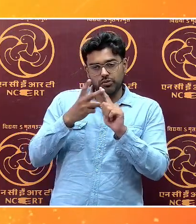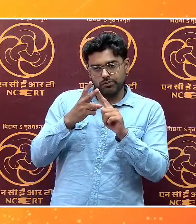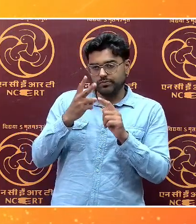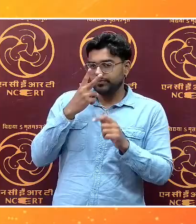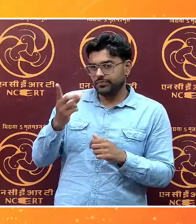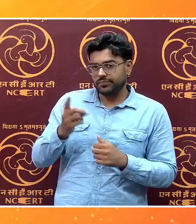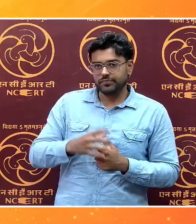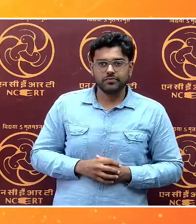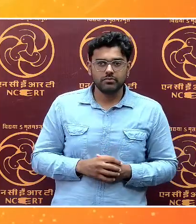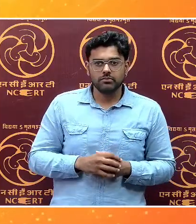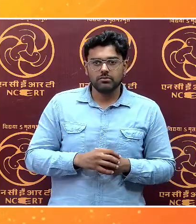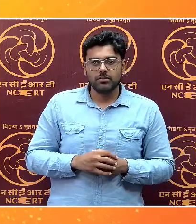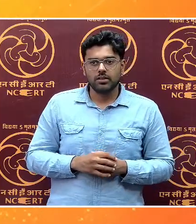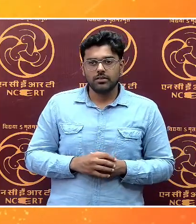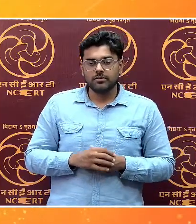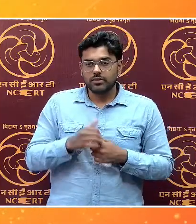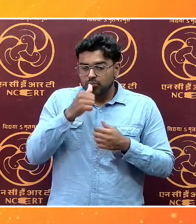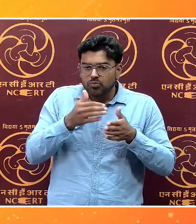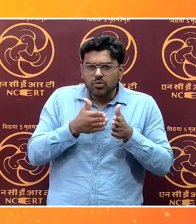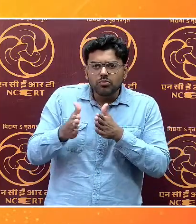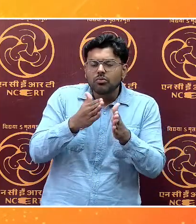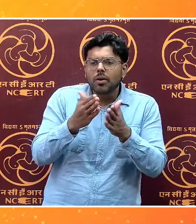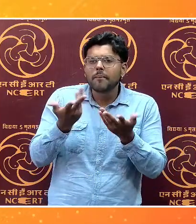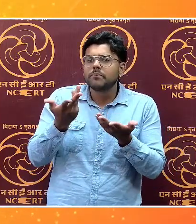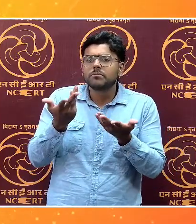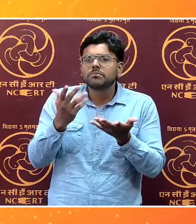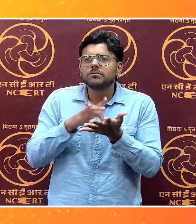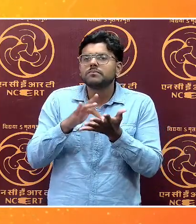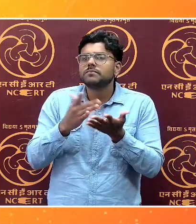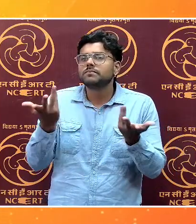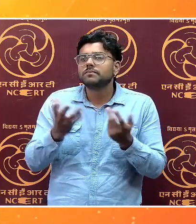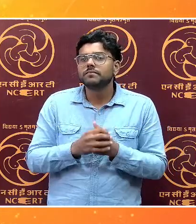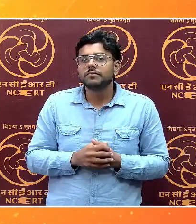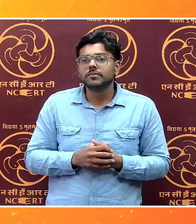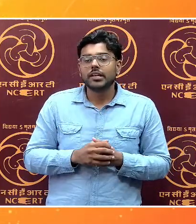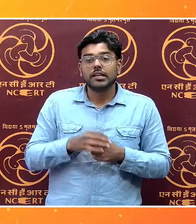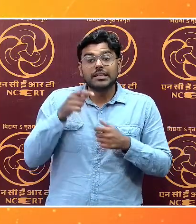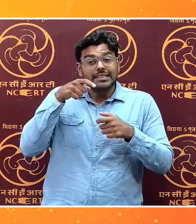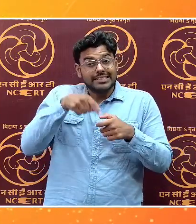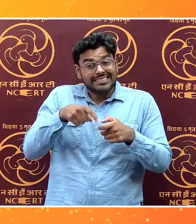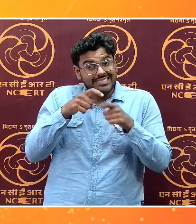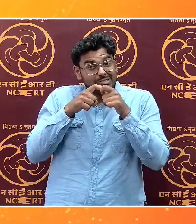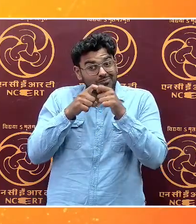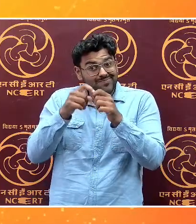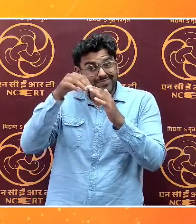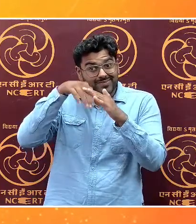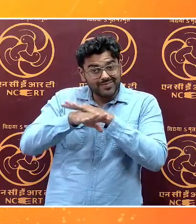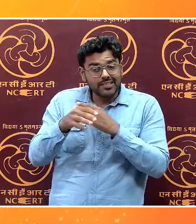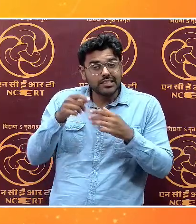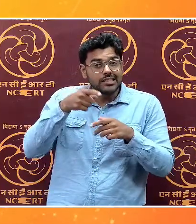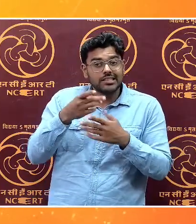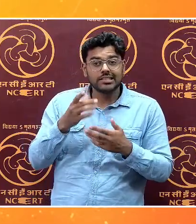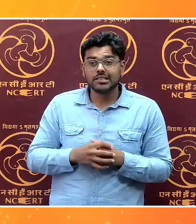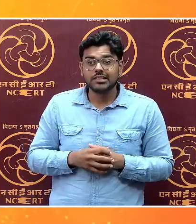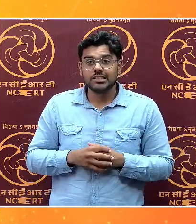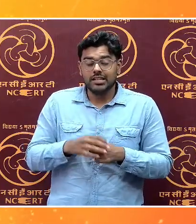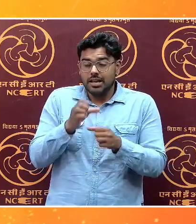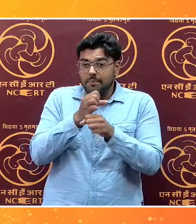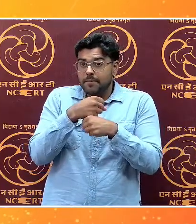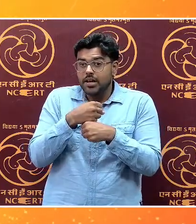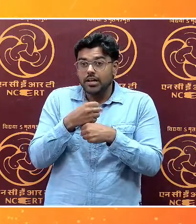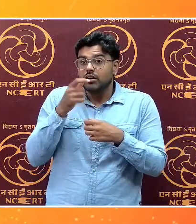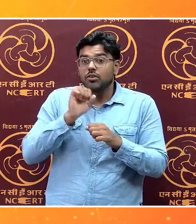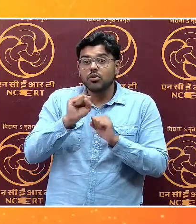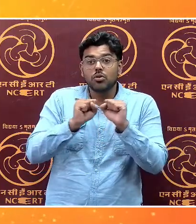question. Where does a river flow through? And this question uh, is meant to